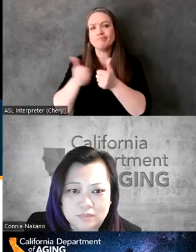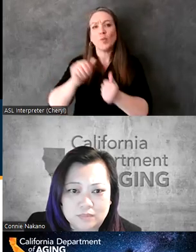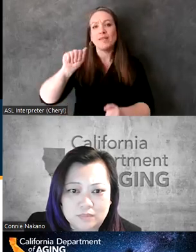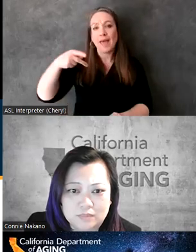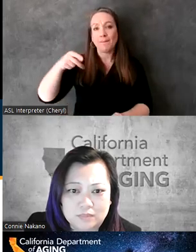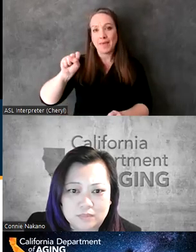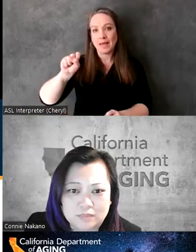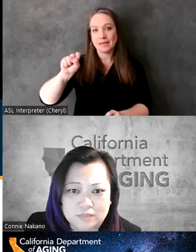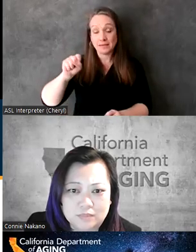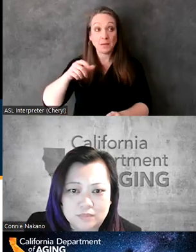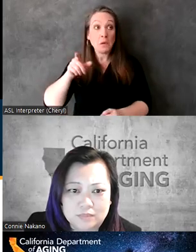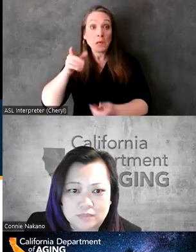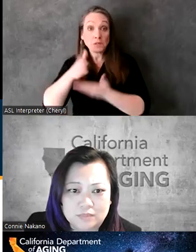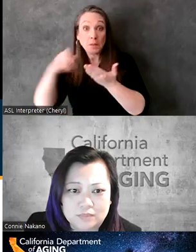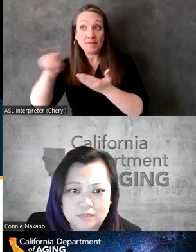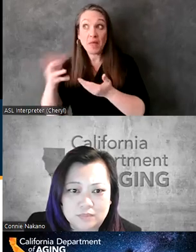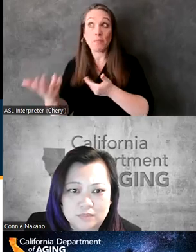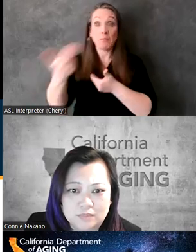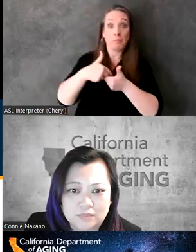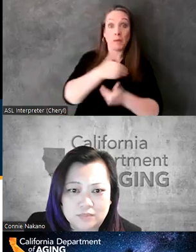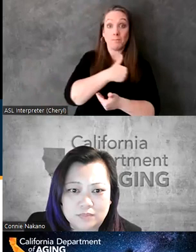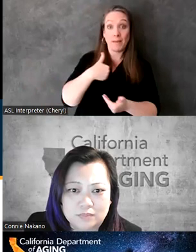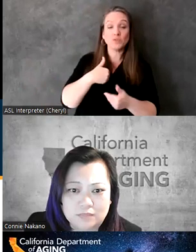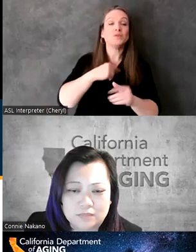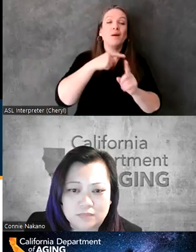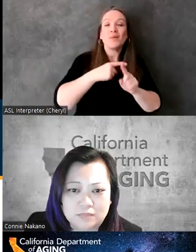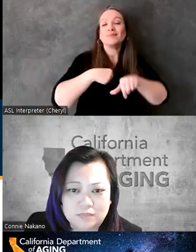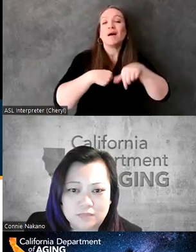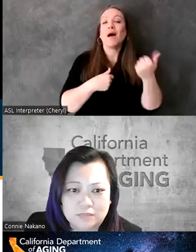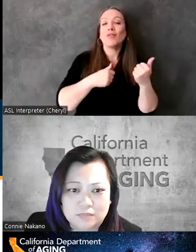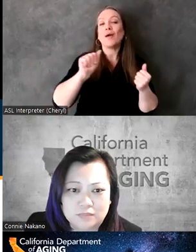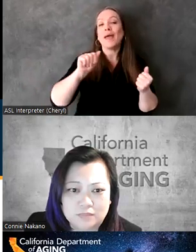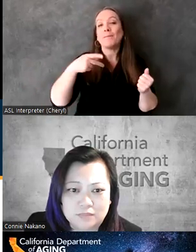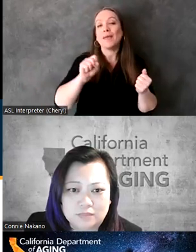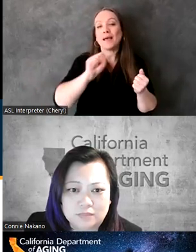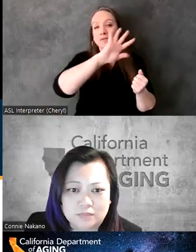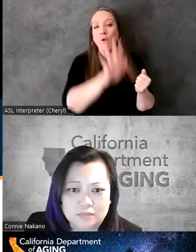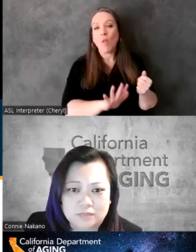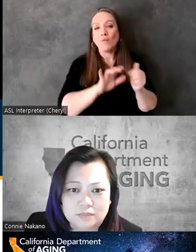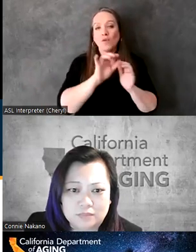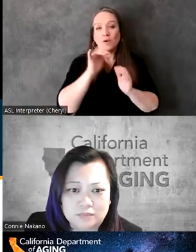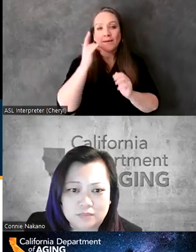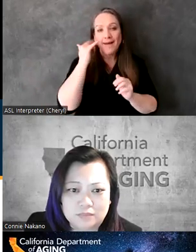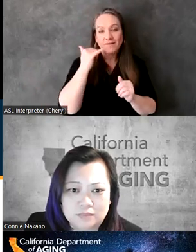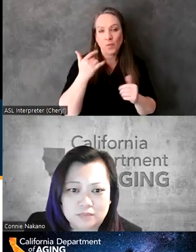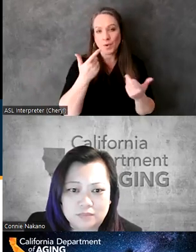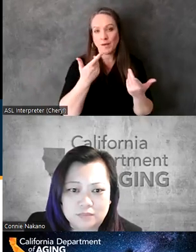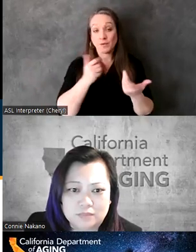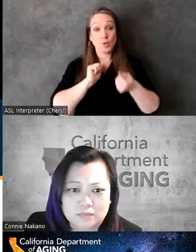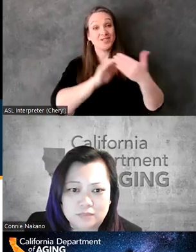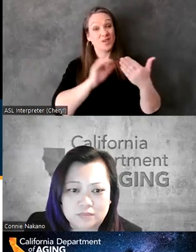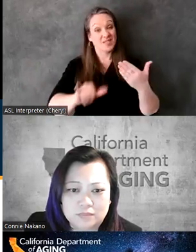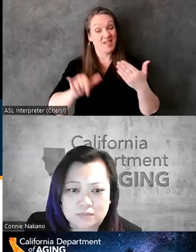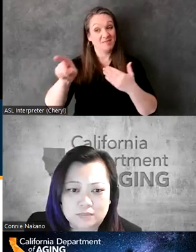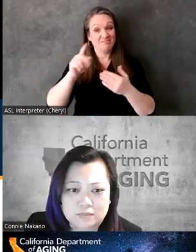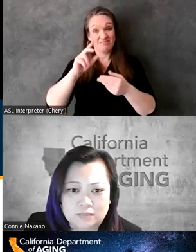others representing other sectors across California to help to address the issue that you're mentioning. And I'll let Blanca can probably go